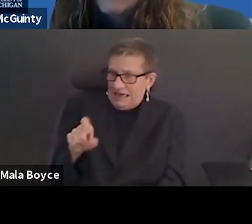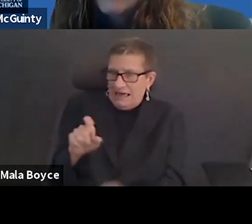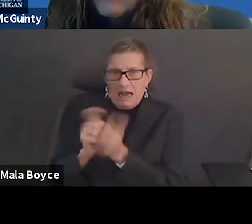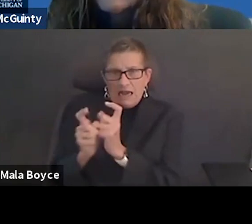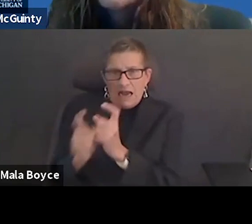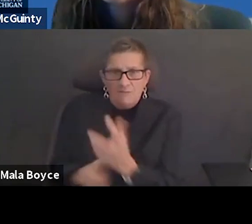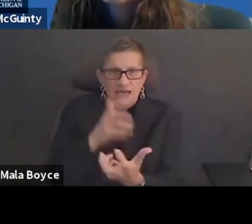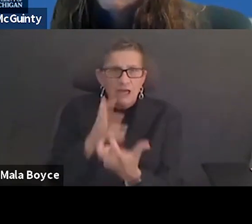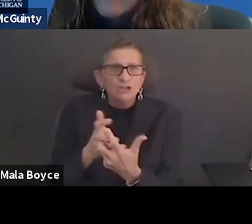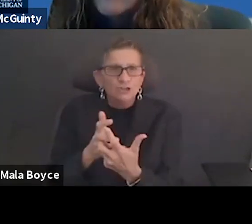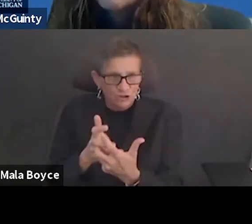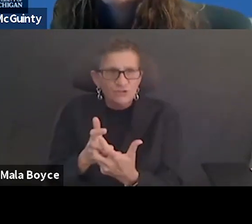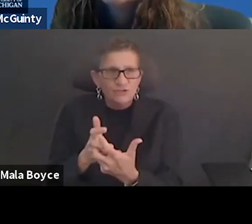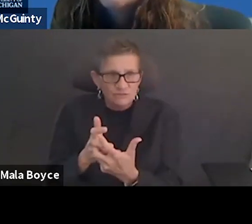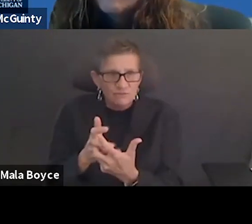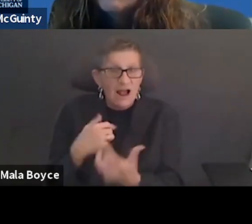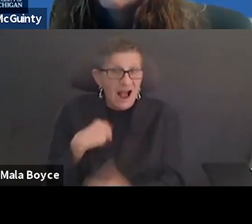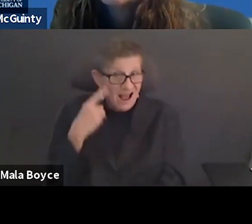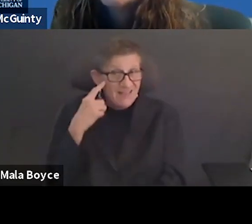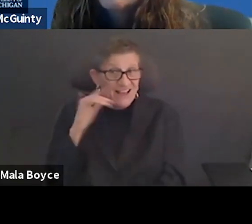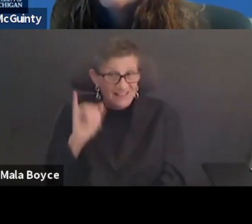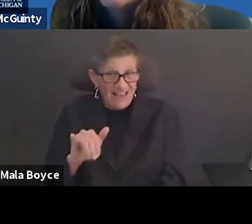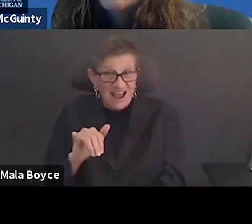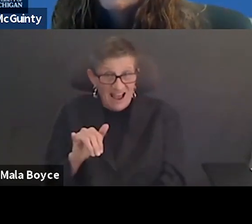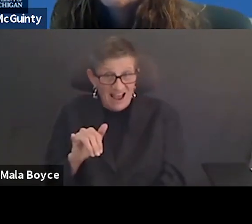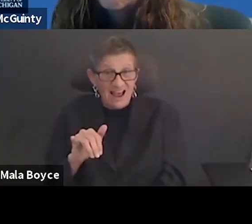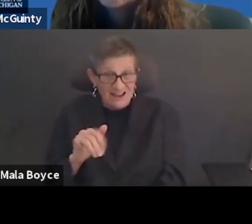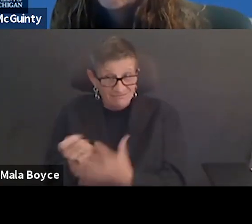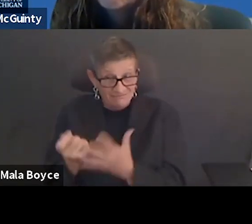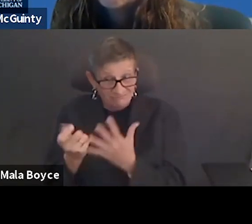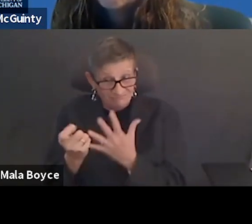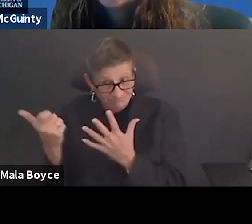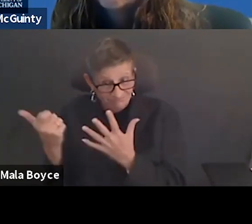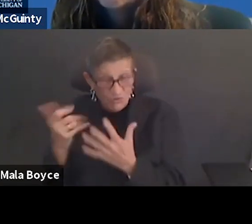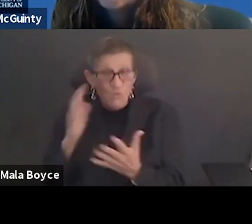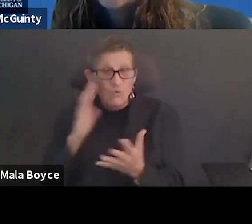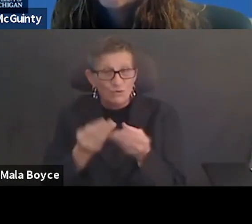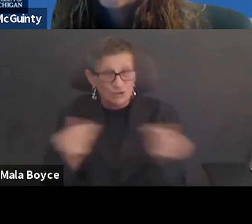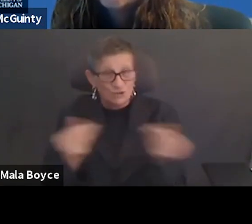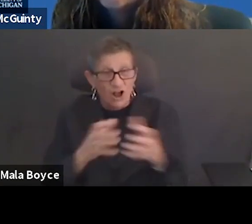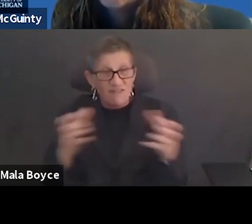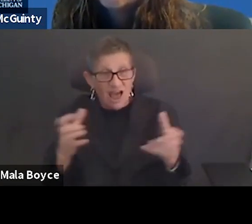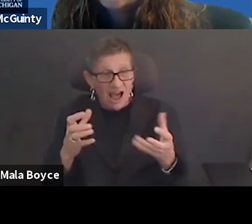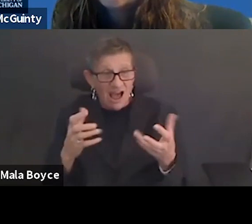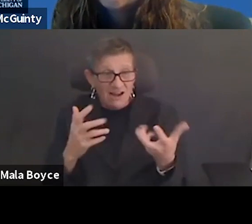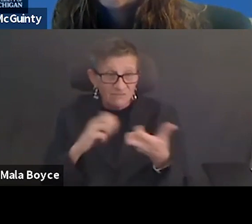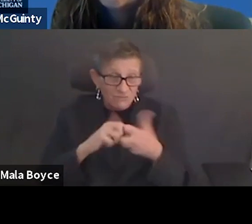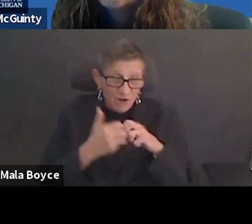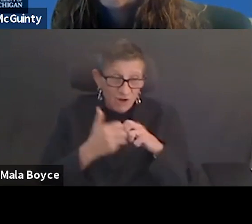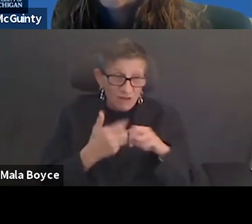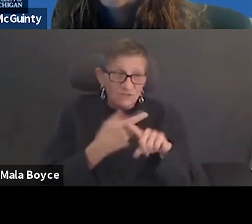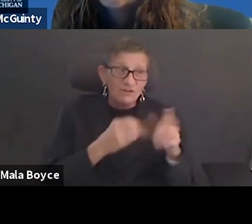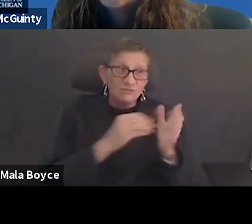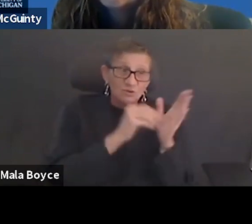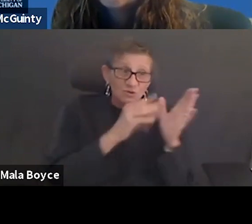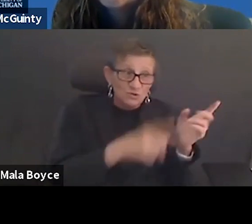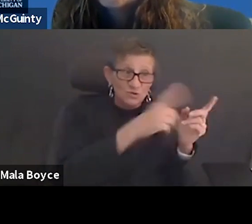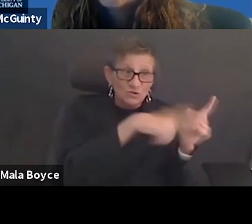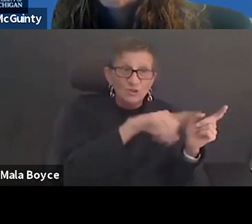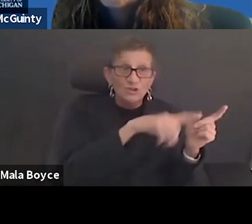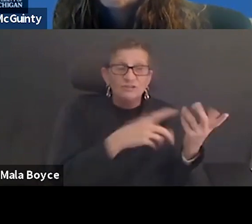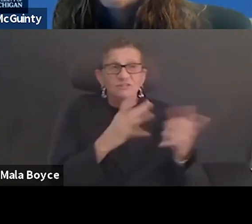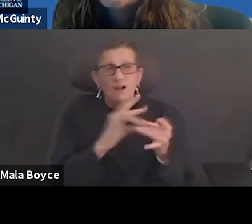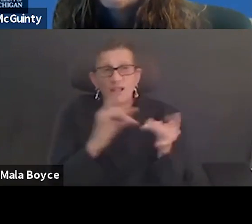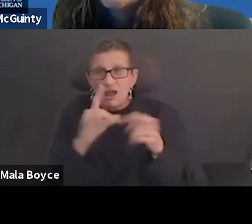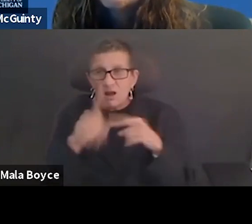that will also resolve a lot of the issues that I've heard from students about getting accommodations across the